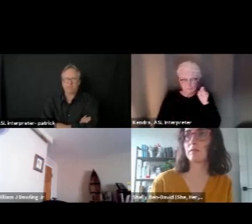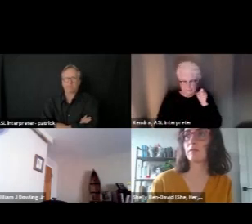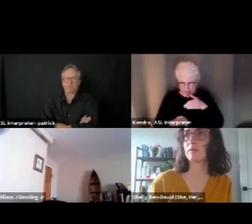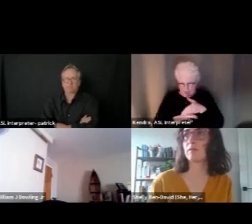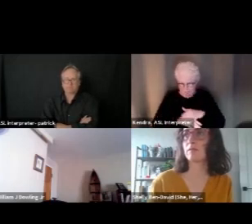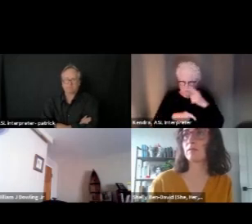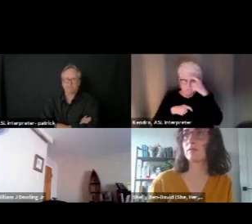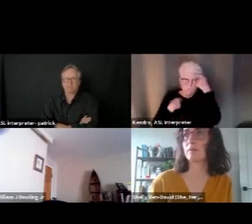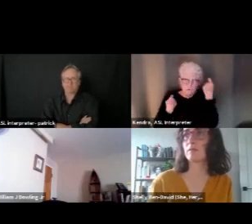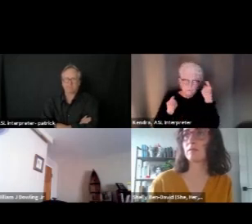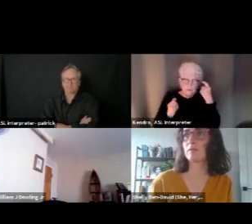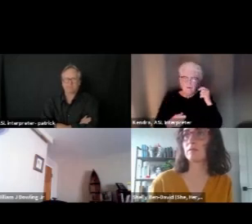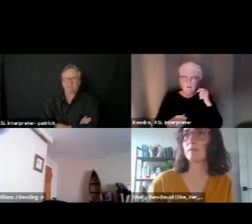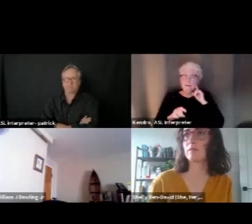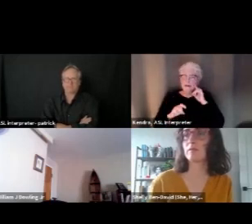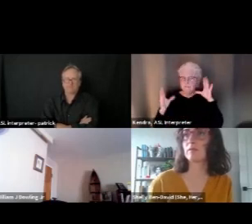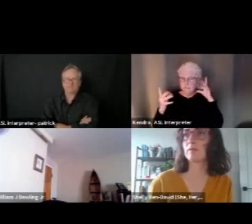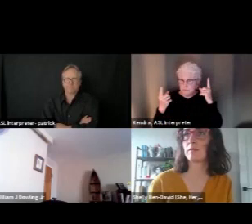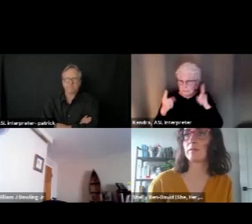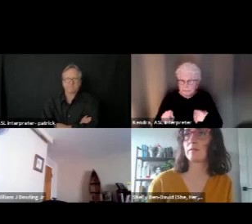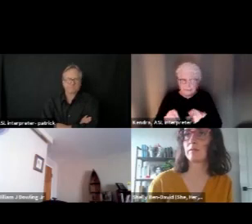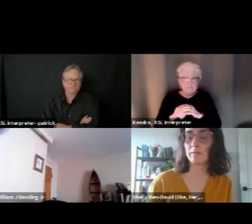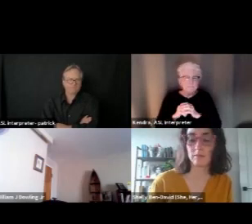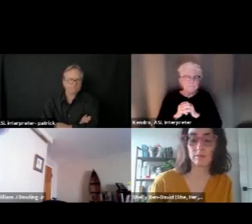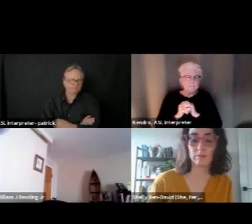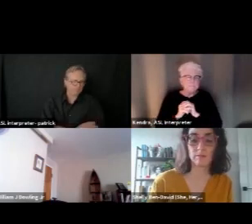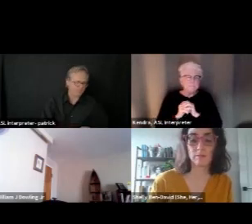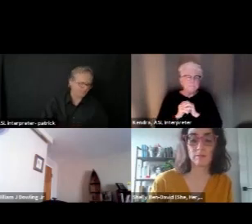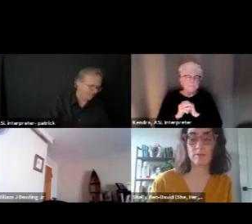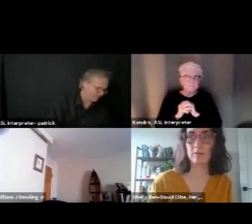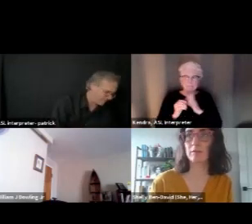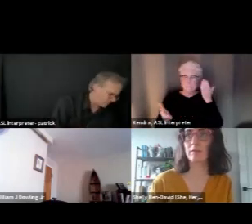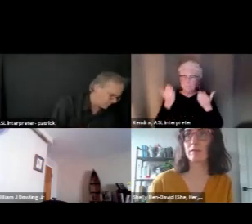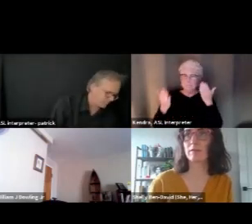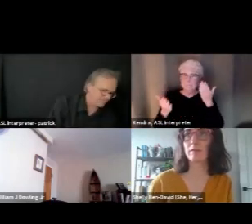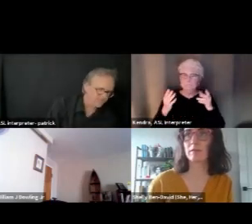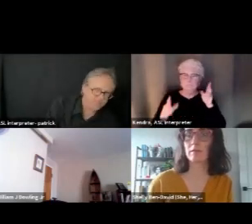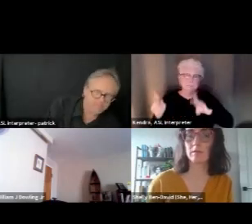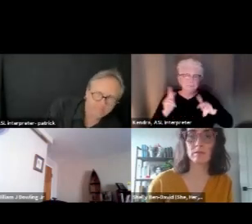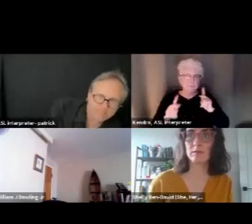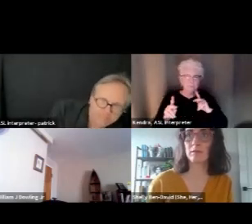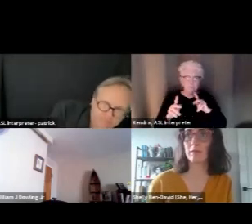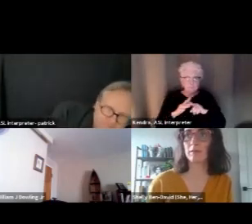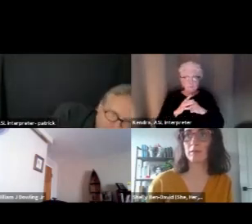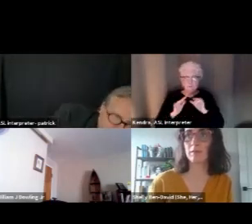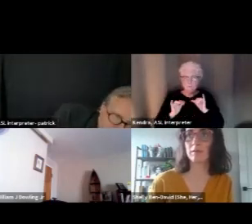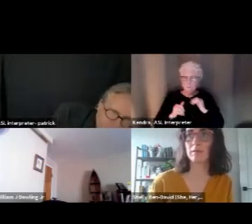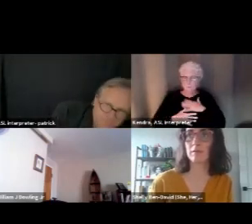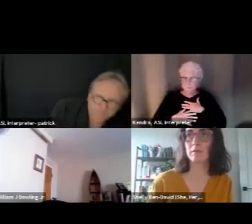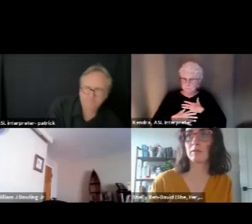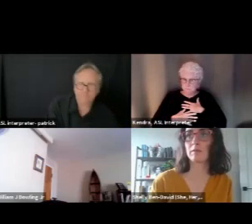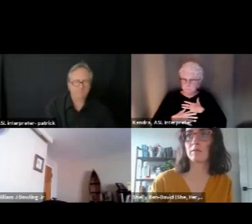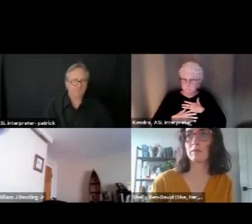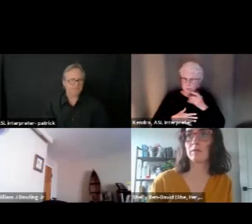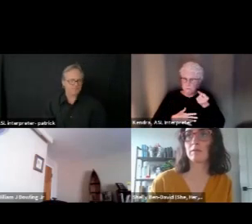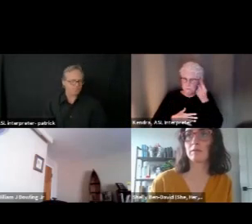or adversity, people might come to appreciate their lives more. They